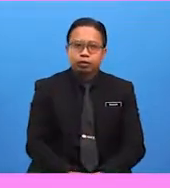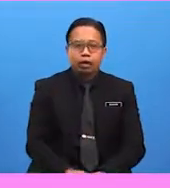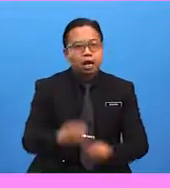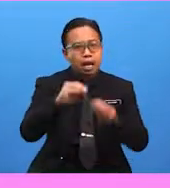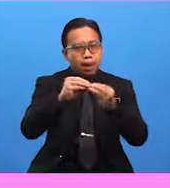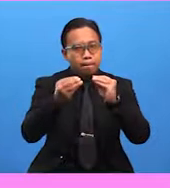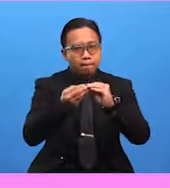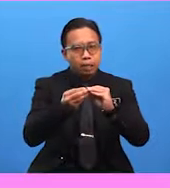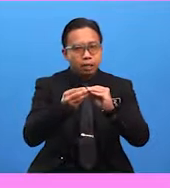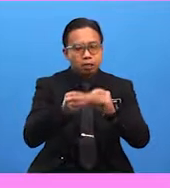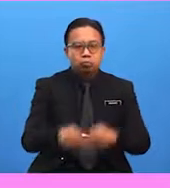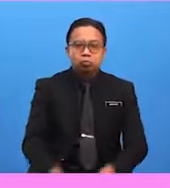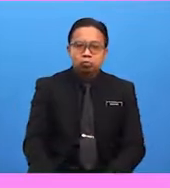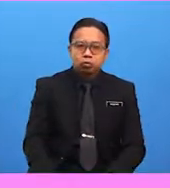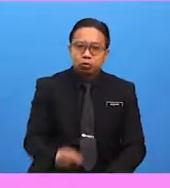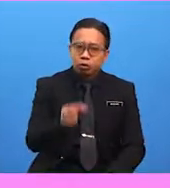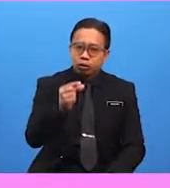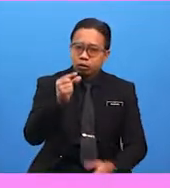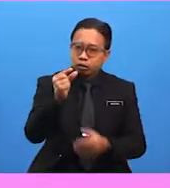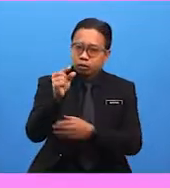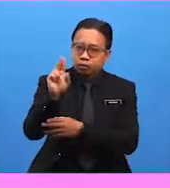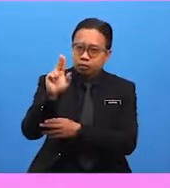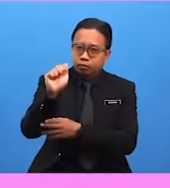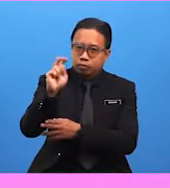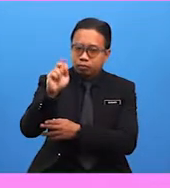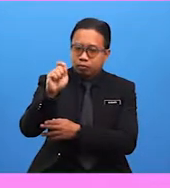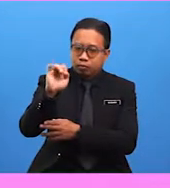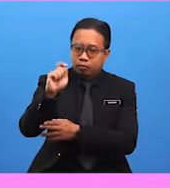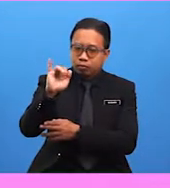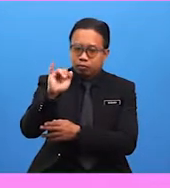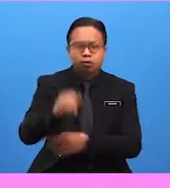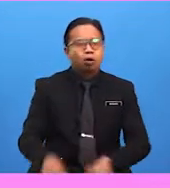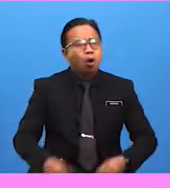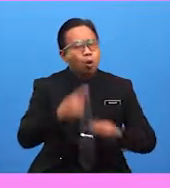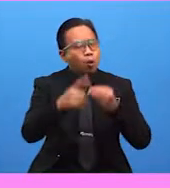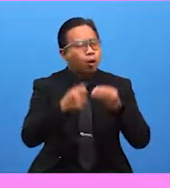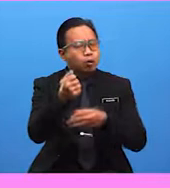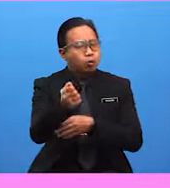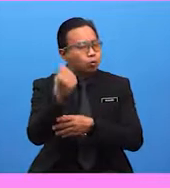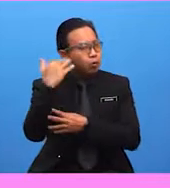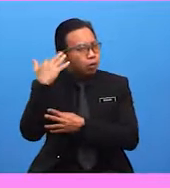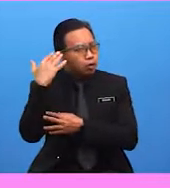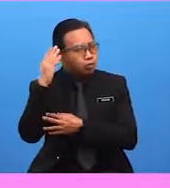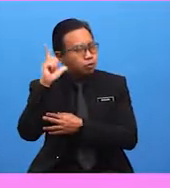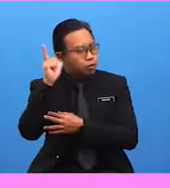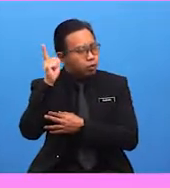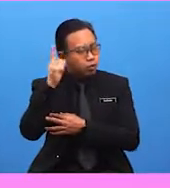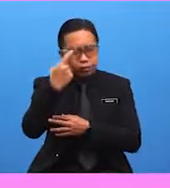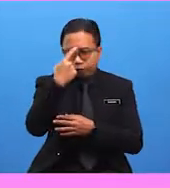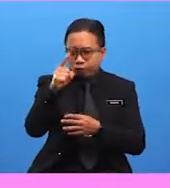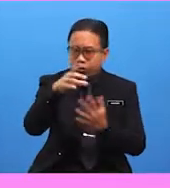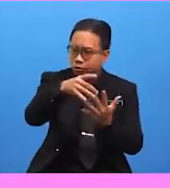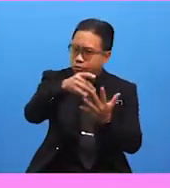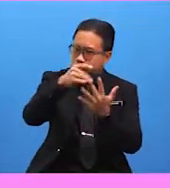number, or a quantity. When you listen for specific